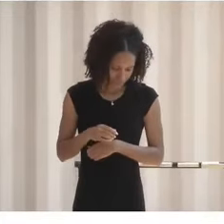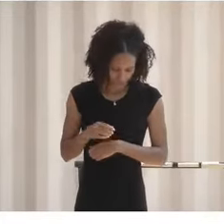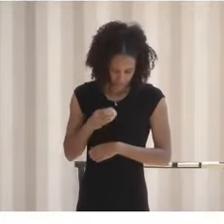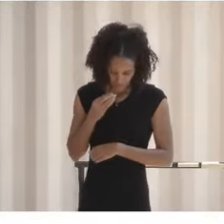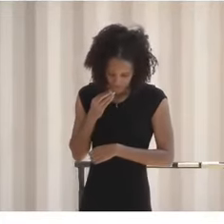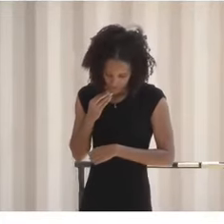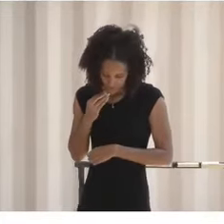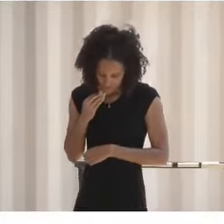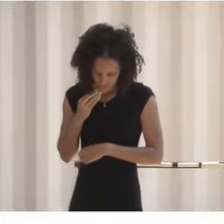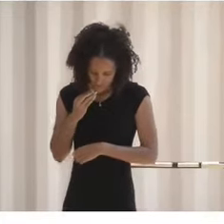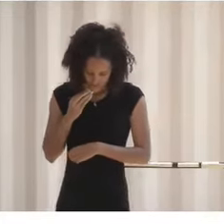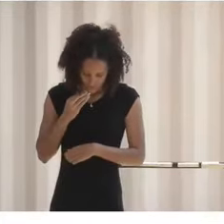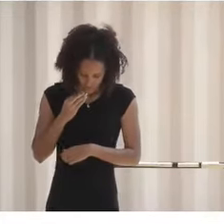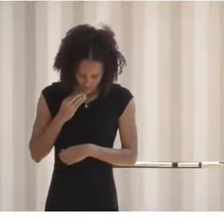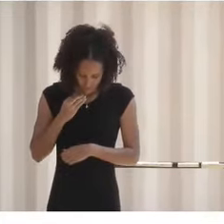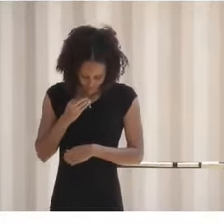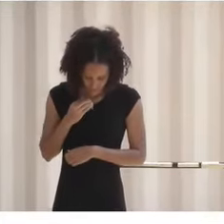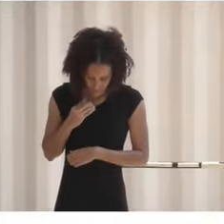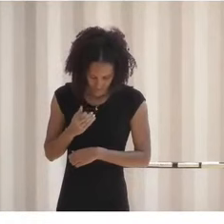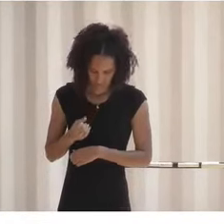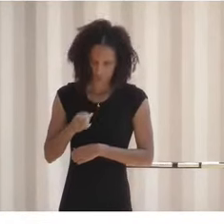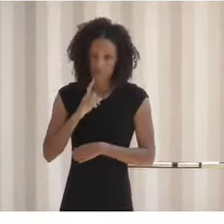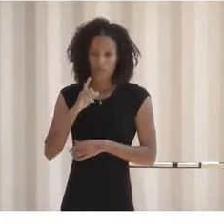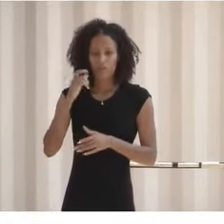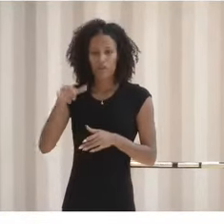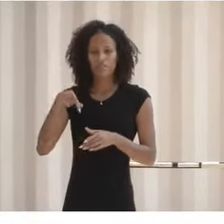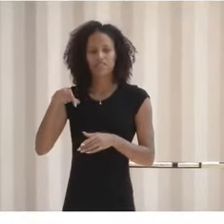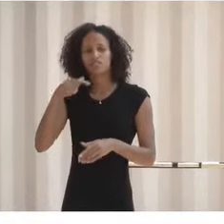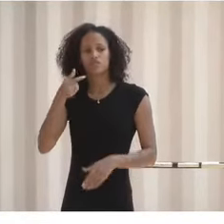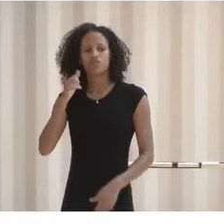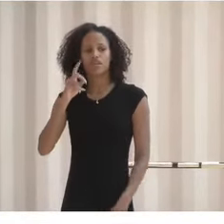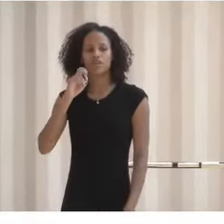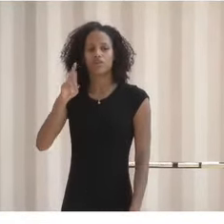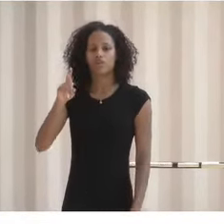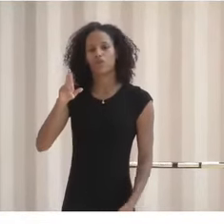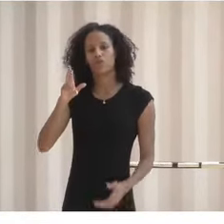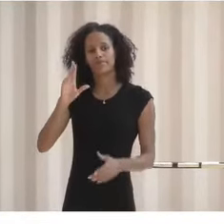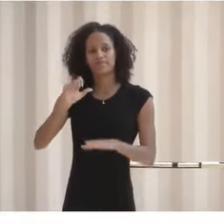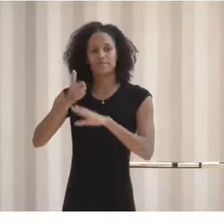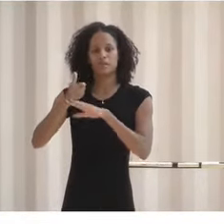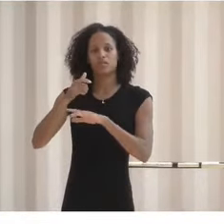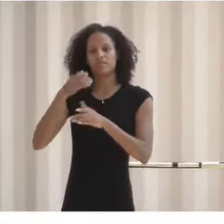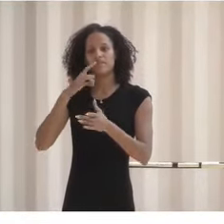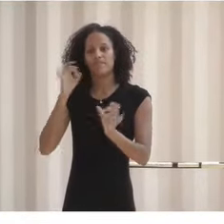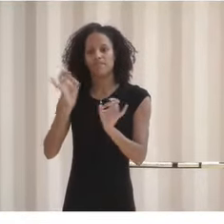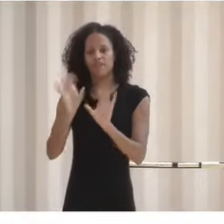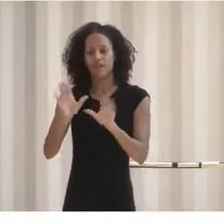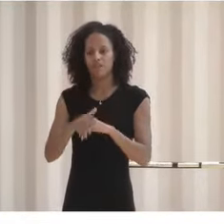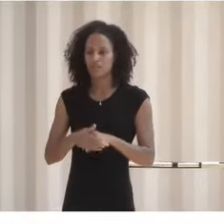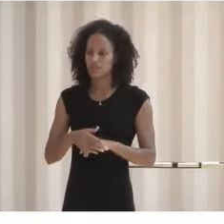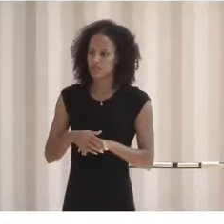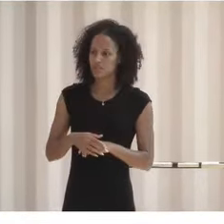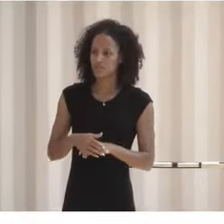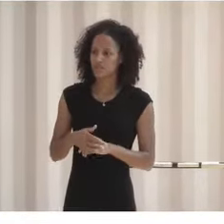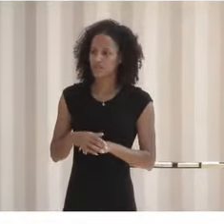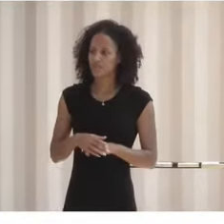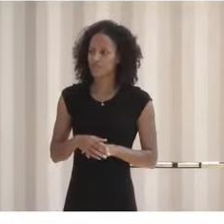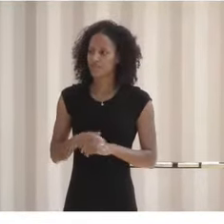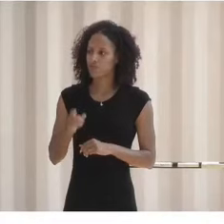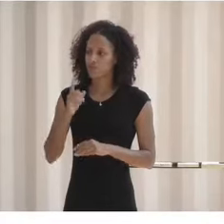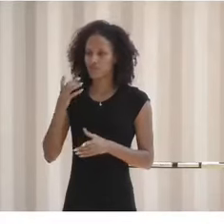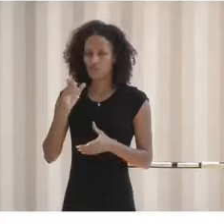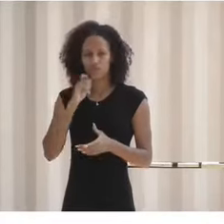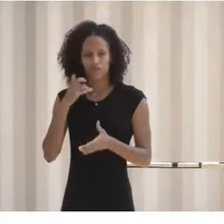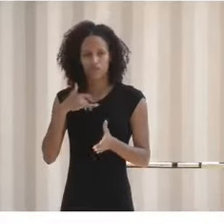To address the high rates of gender-based violence that is common in rural and remote communities in Fiji